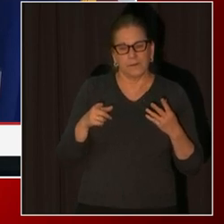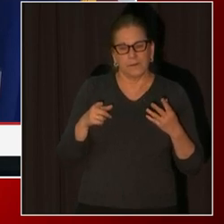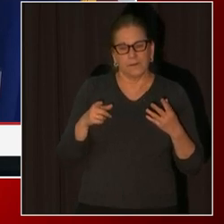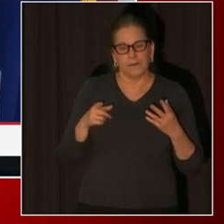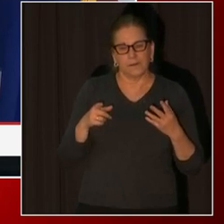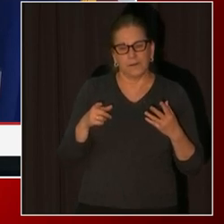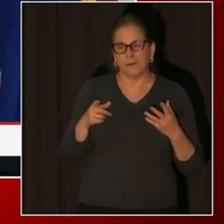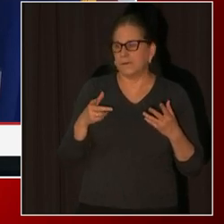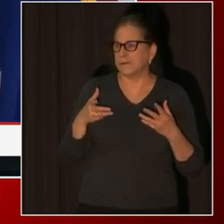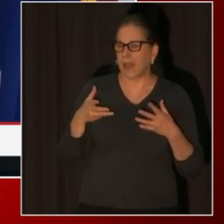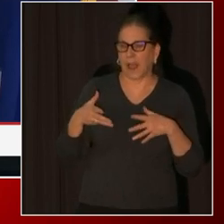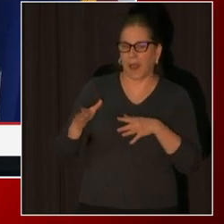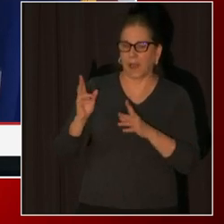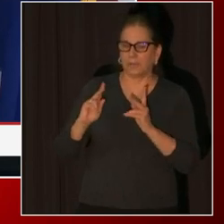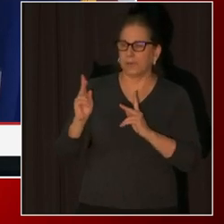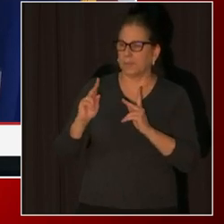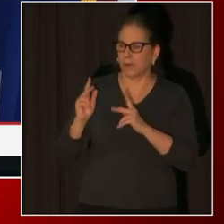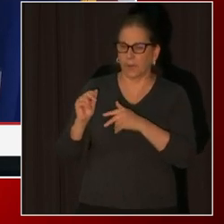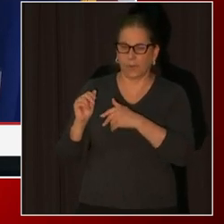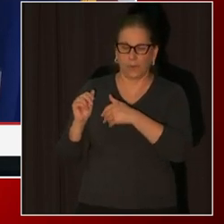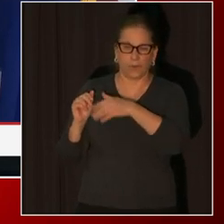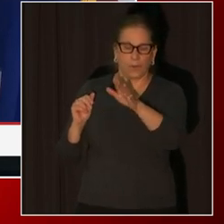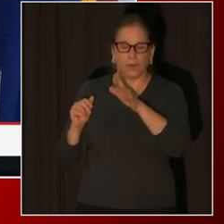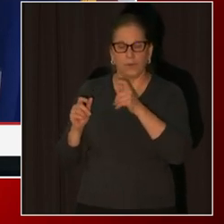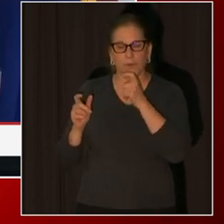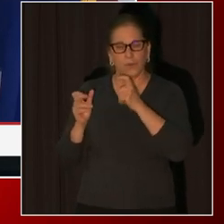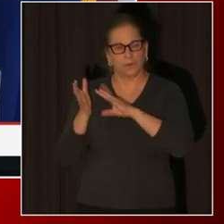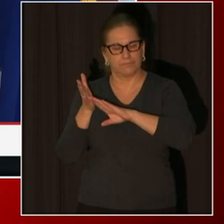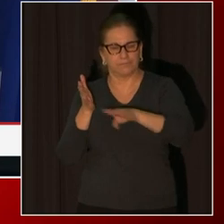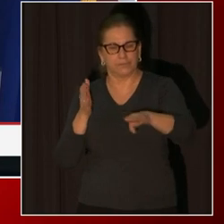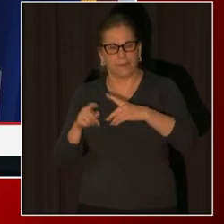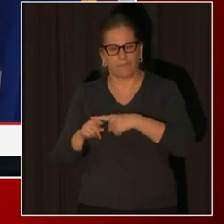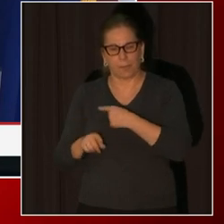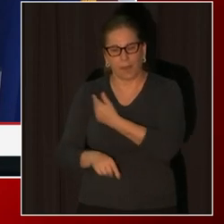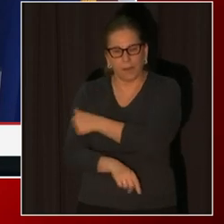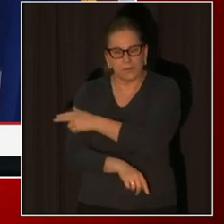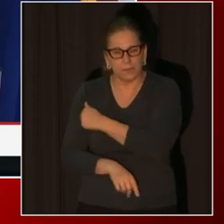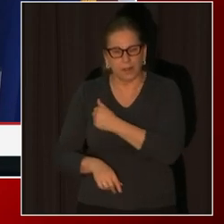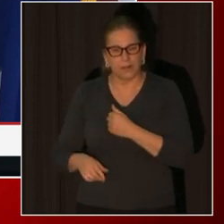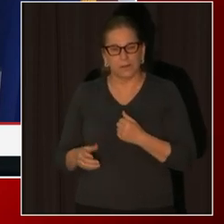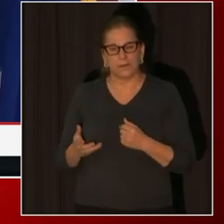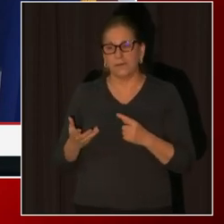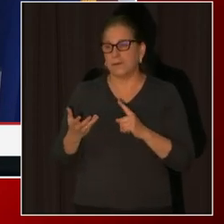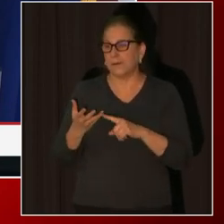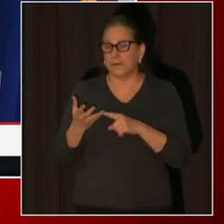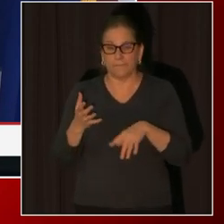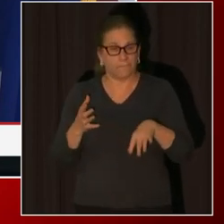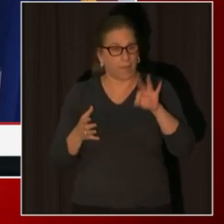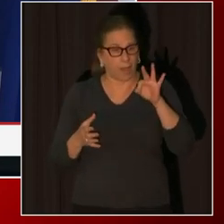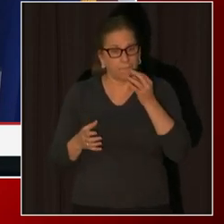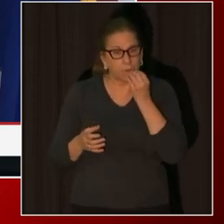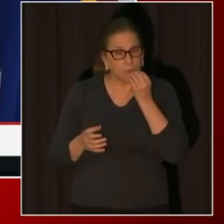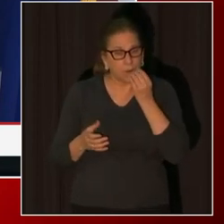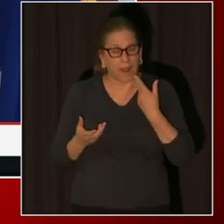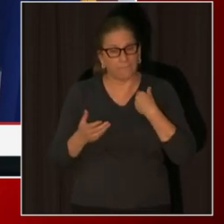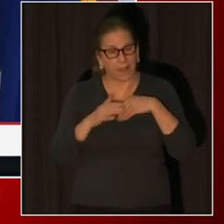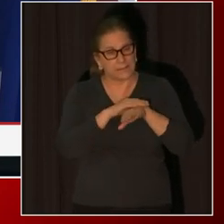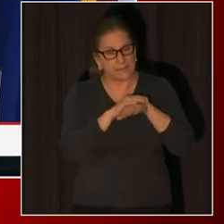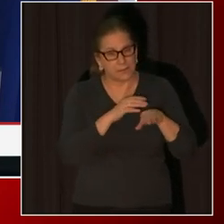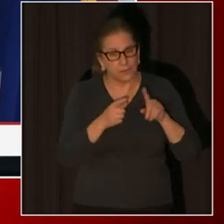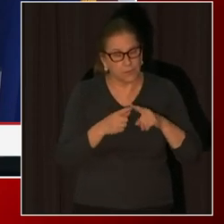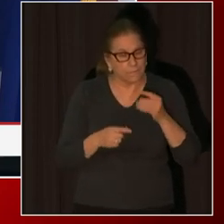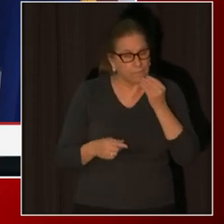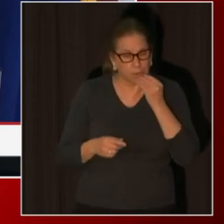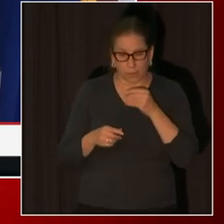of what has happened with food access, particularly in lower income neighborhoods.